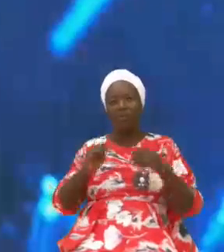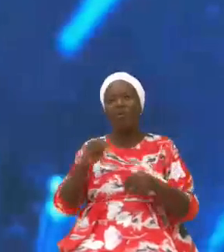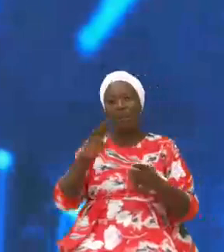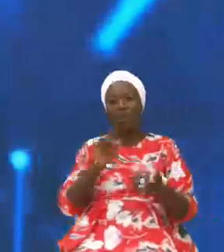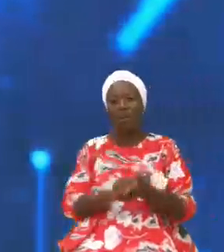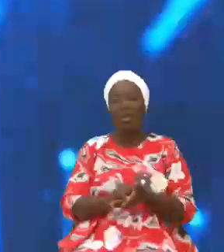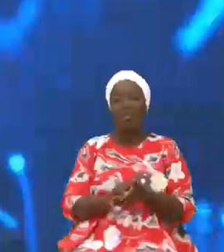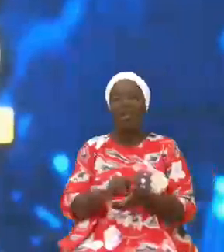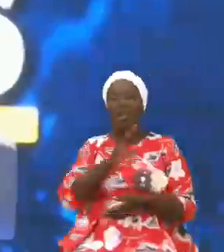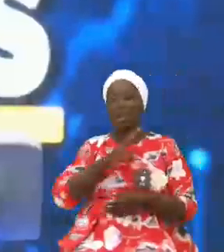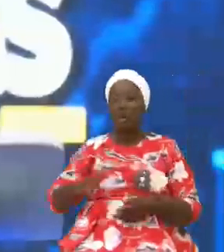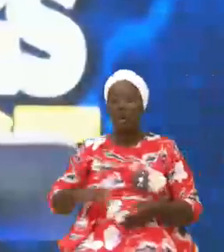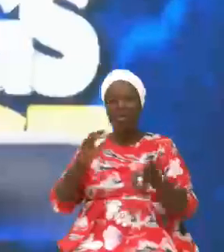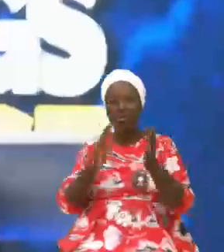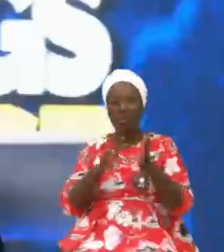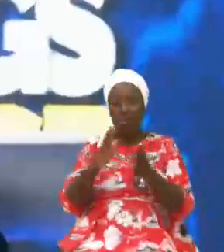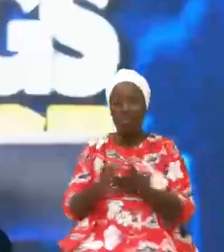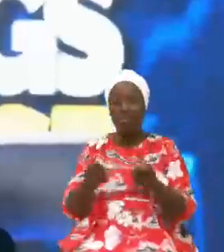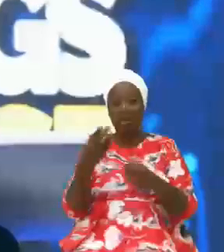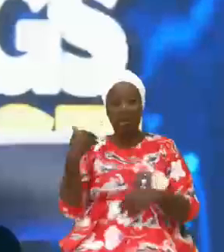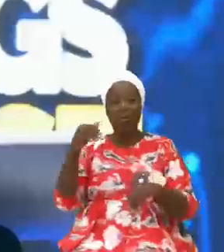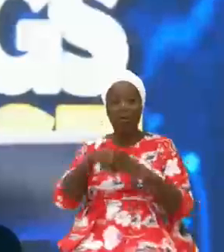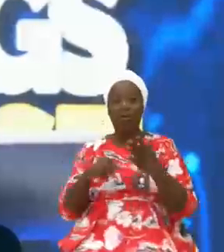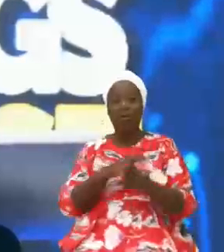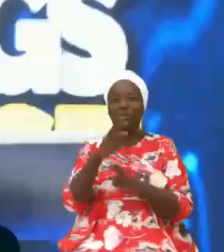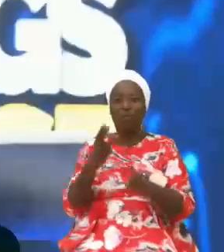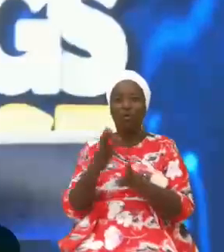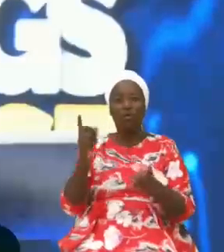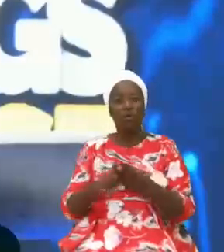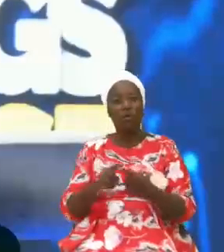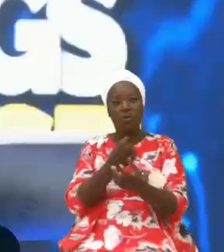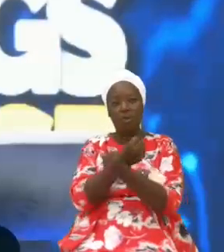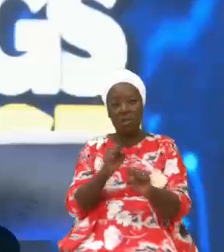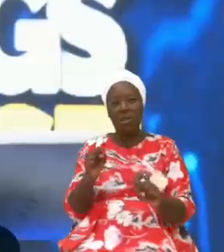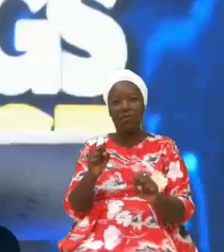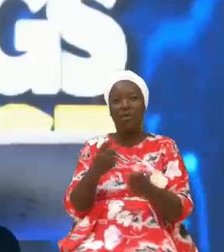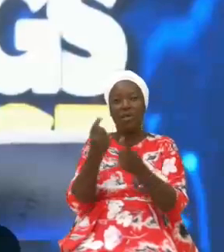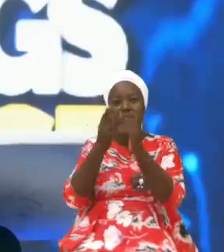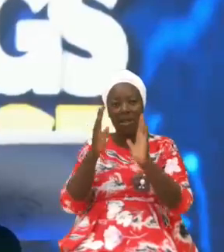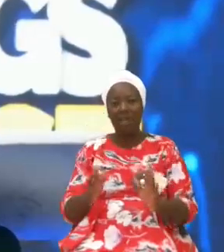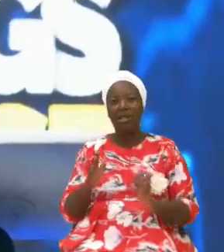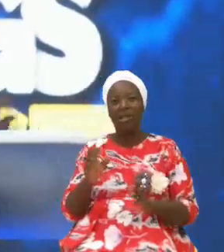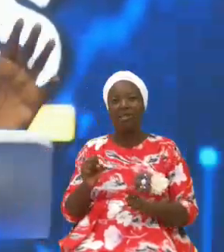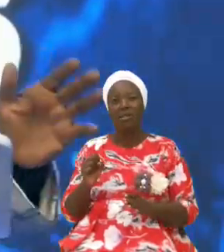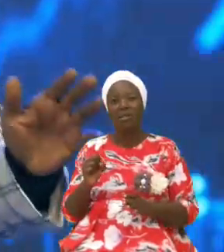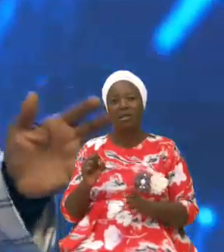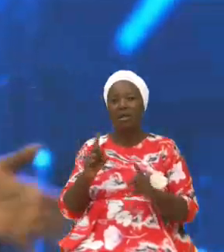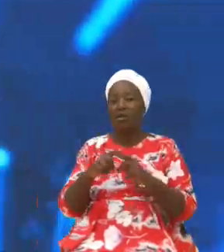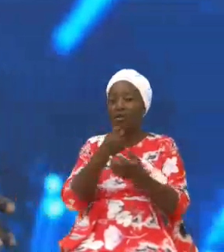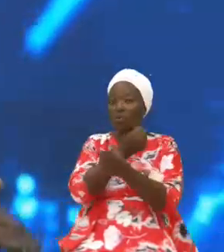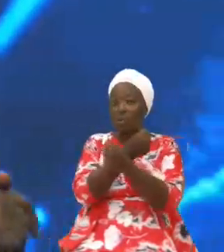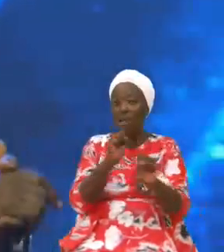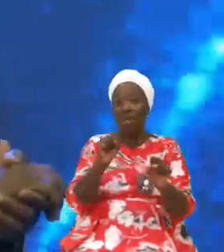and worthy of all acceptation, that Christ Jesus came into the world to